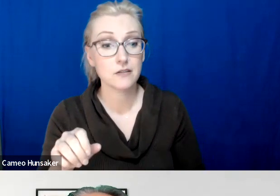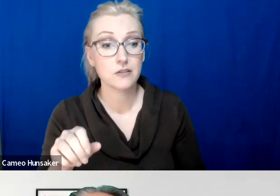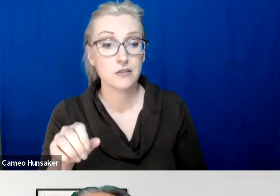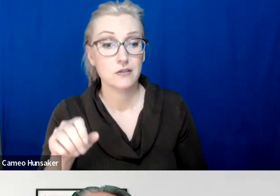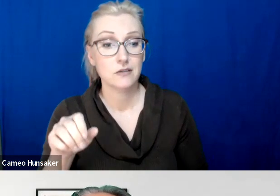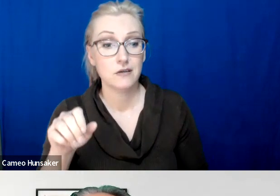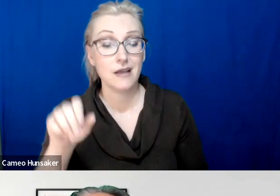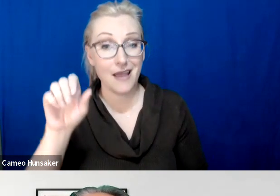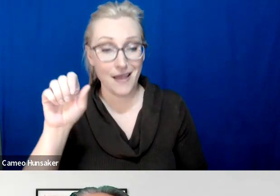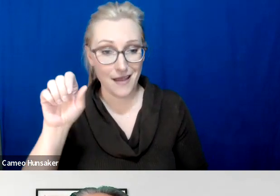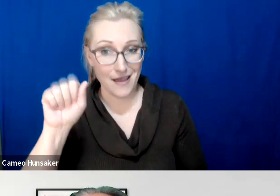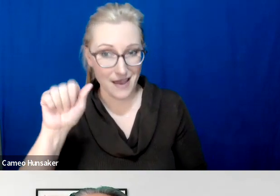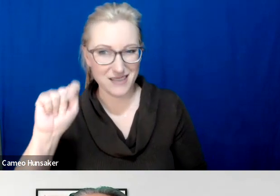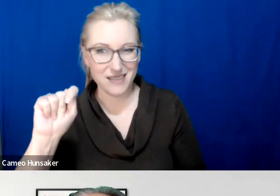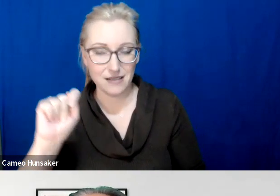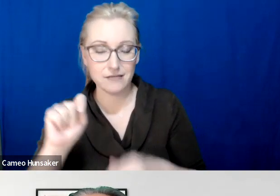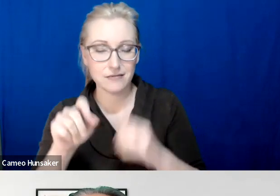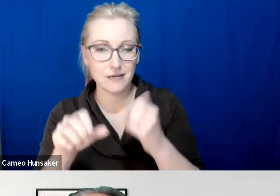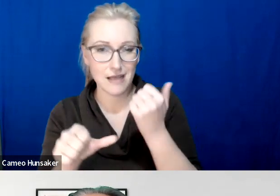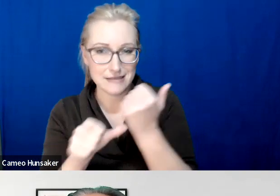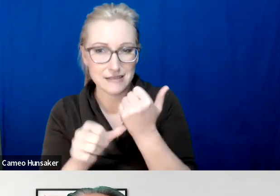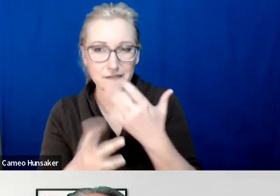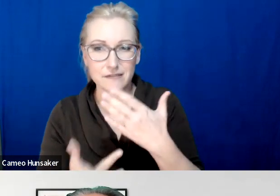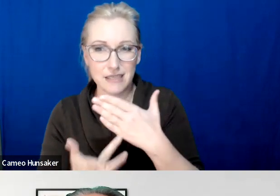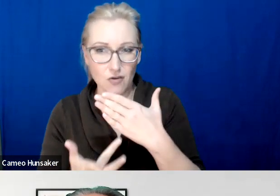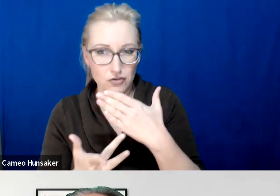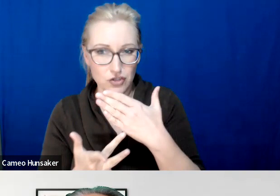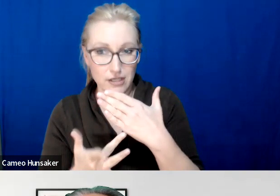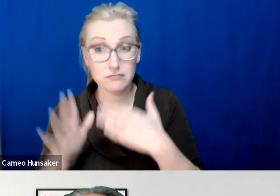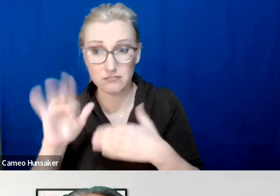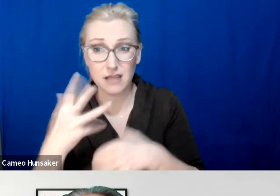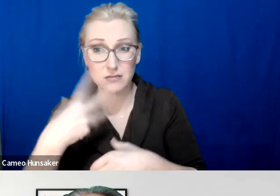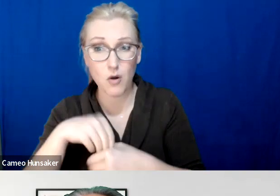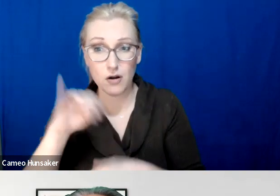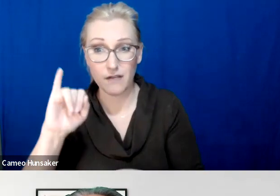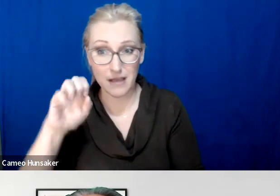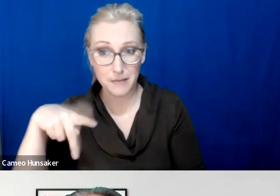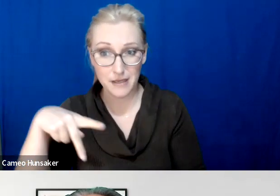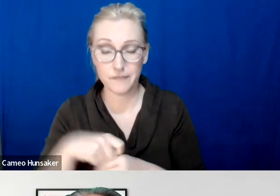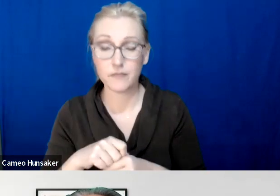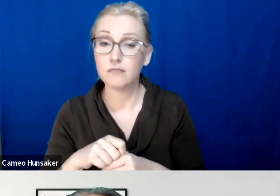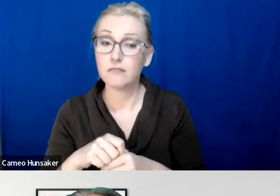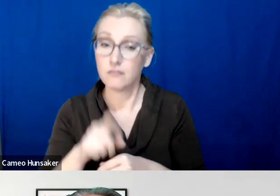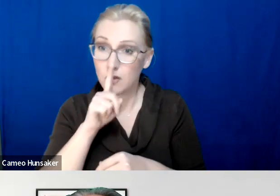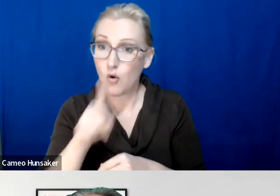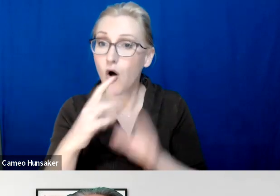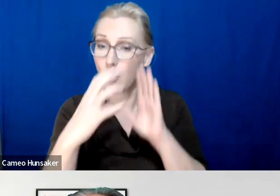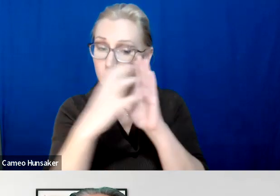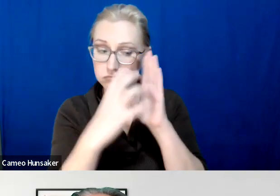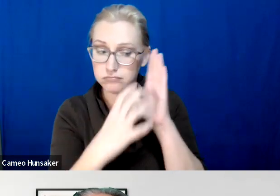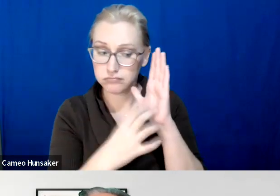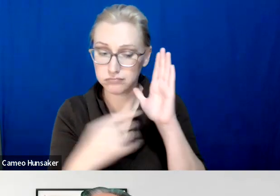there are regulations and statutes within IDEA that specifically talk